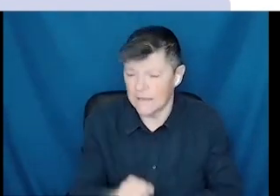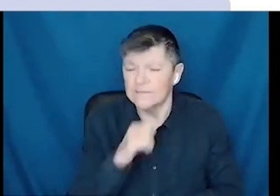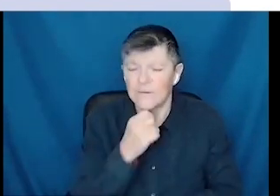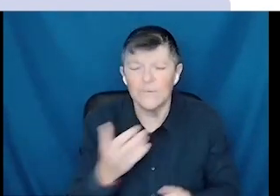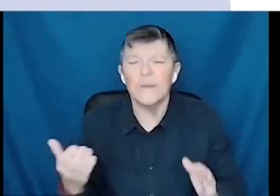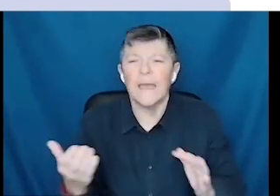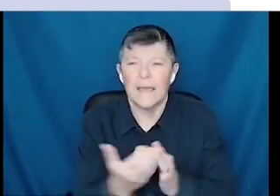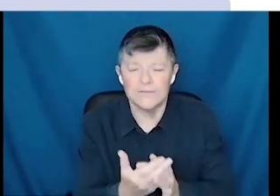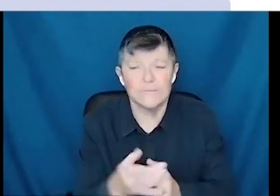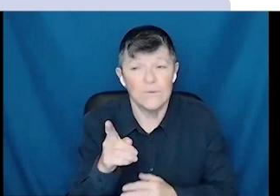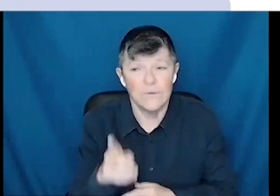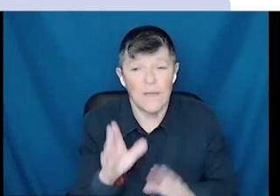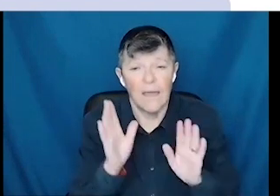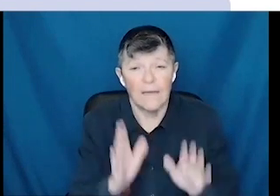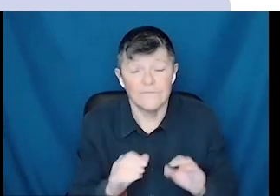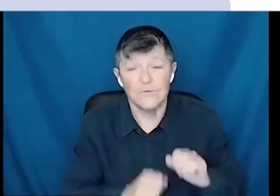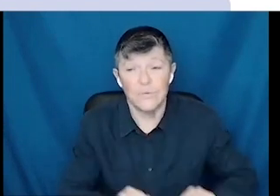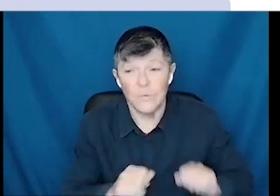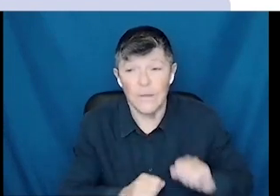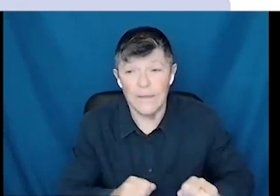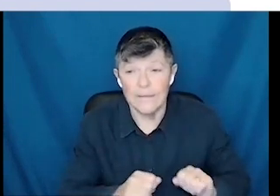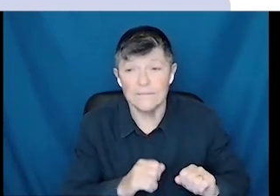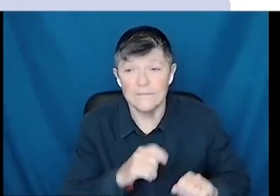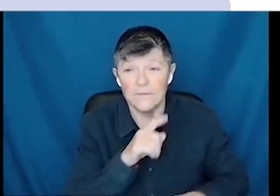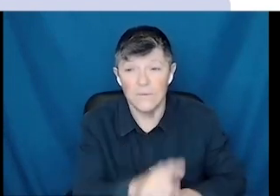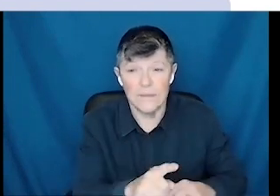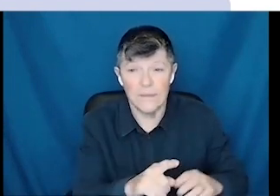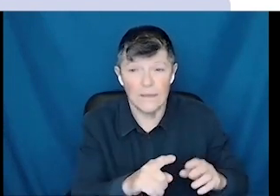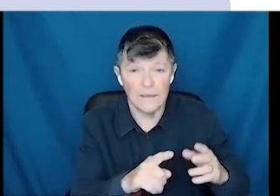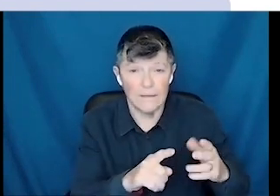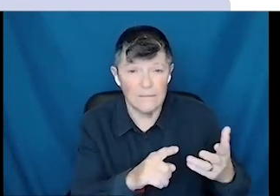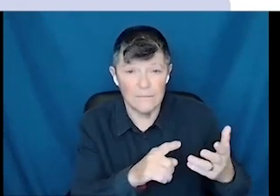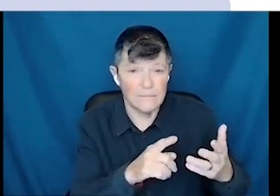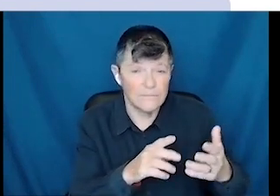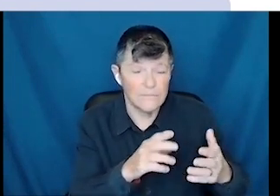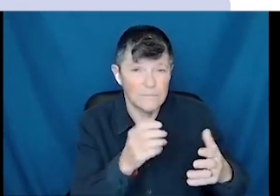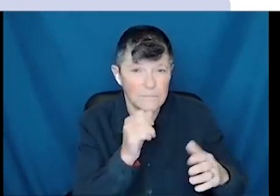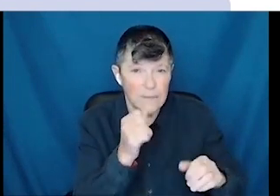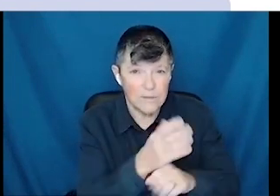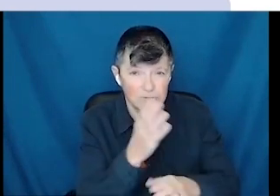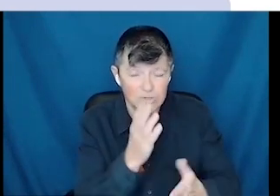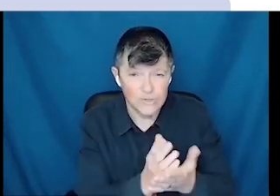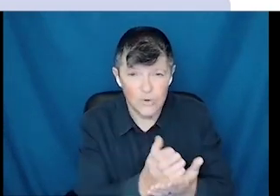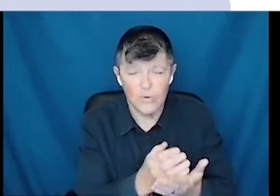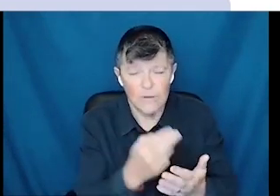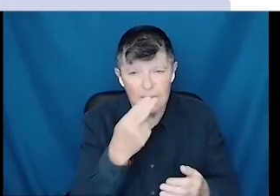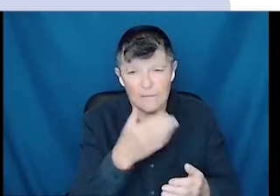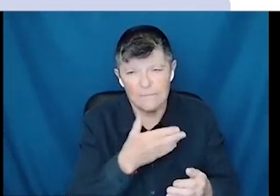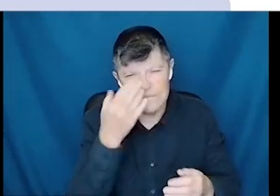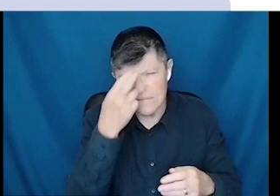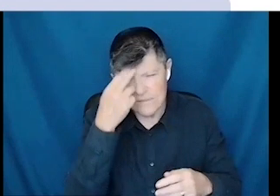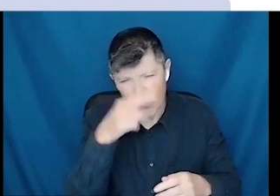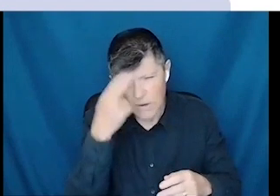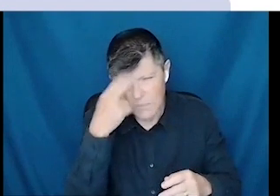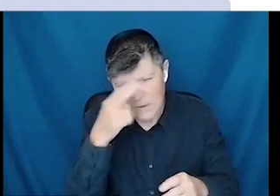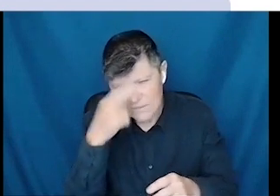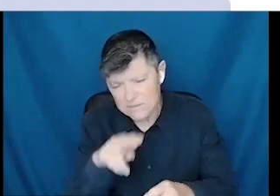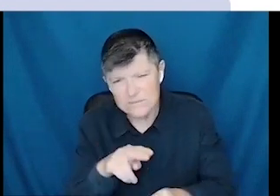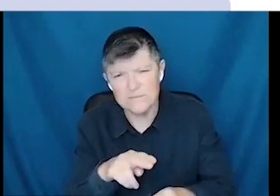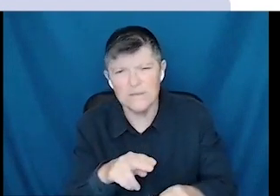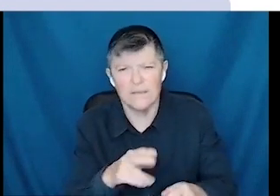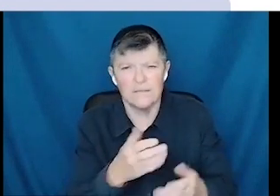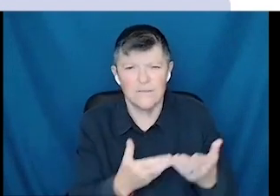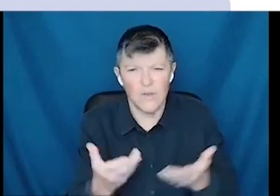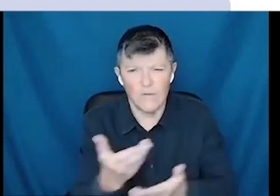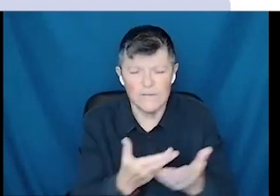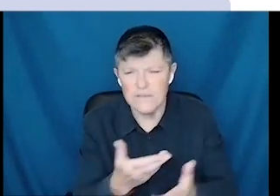until we have cropped it all out, so to make sure that it's anonymous, that the conversations are not part of this,